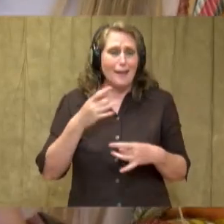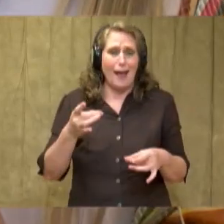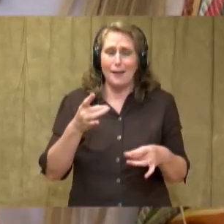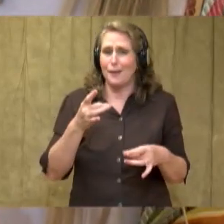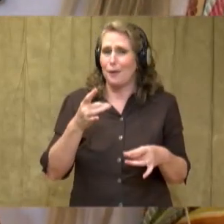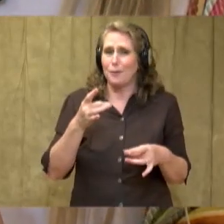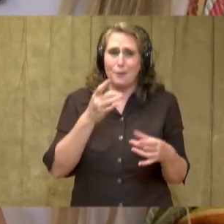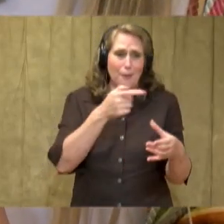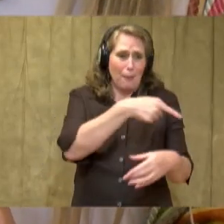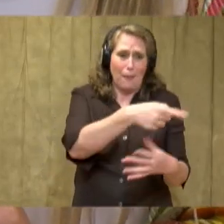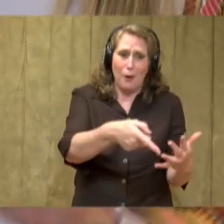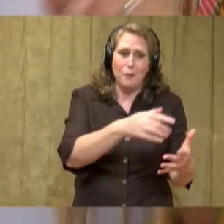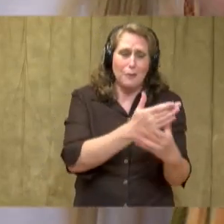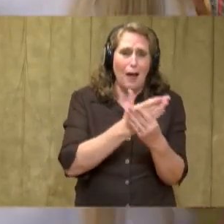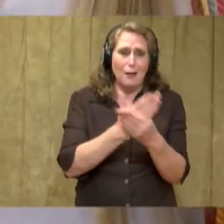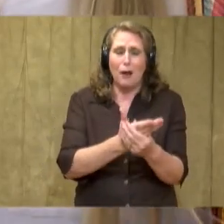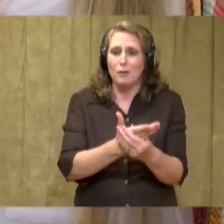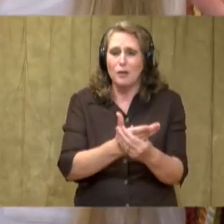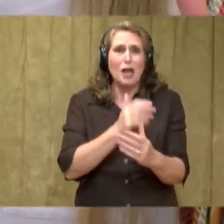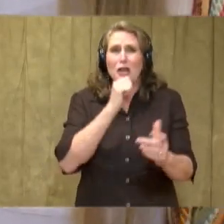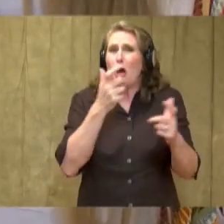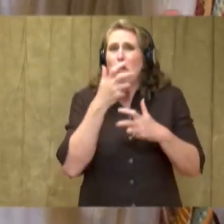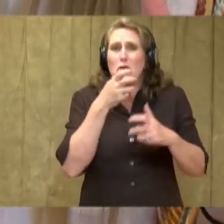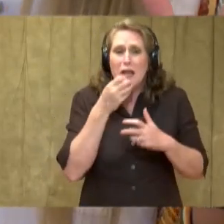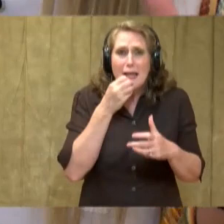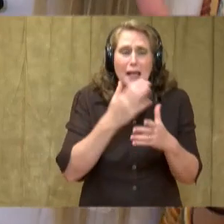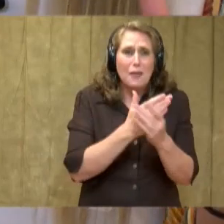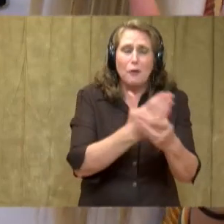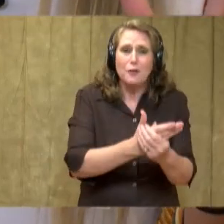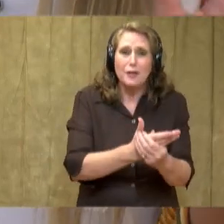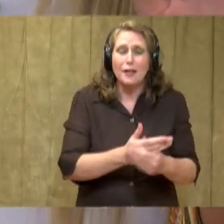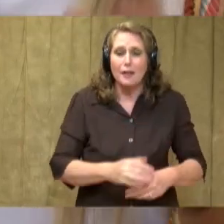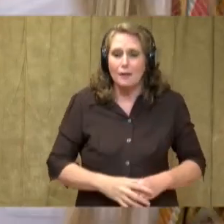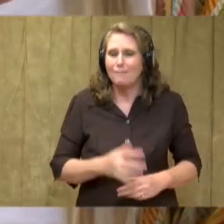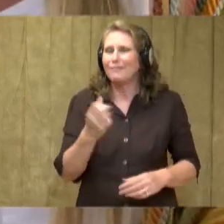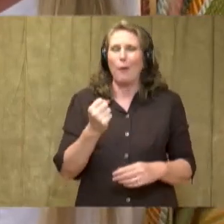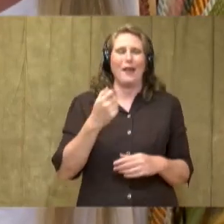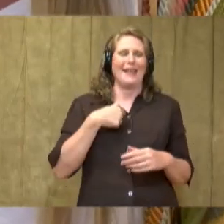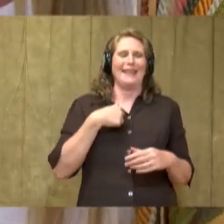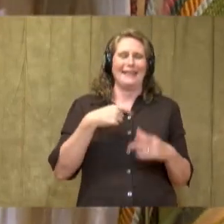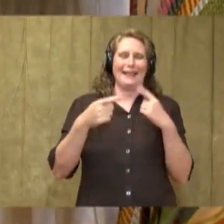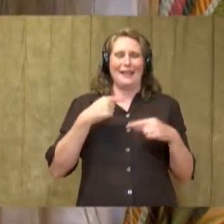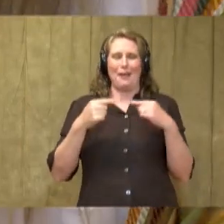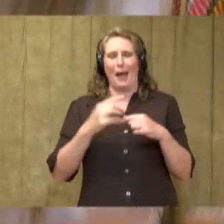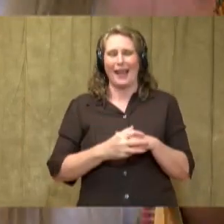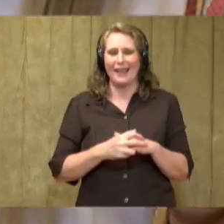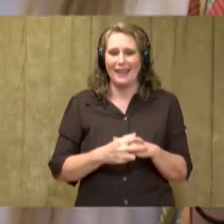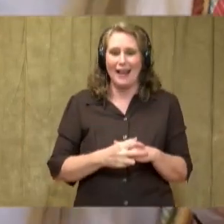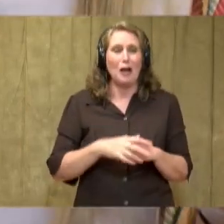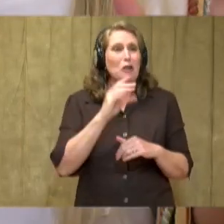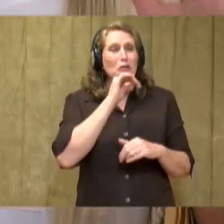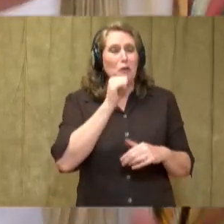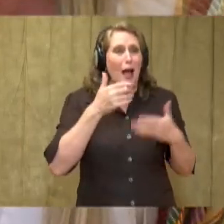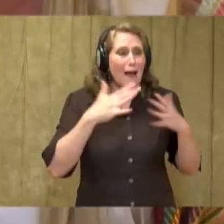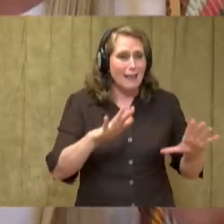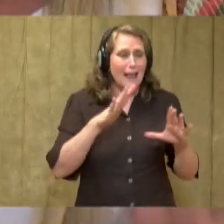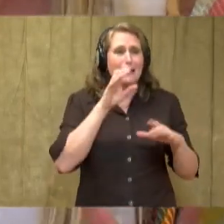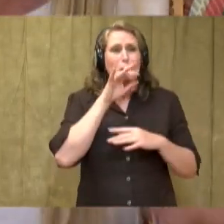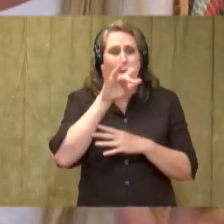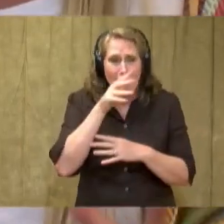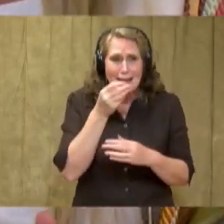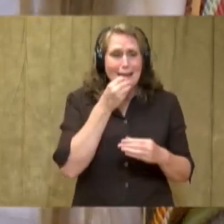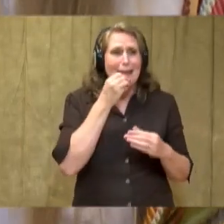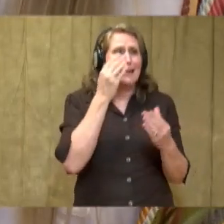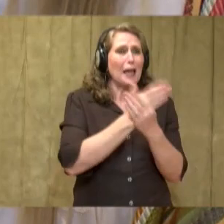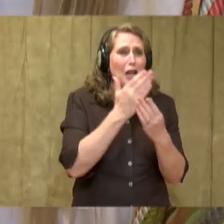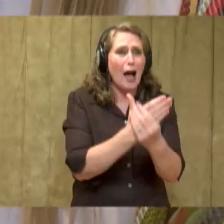those tacos. Do not eat those do not eat those dragons. Do not let those dragons eat